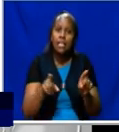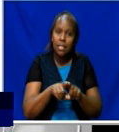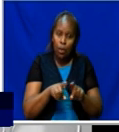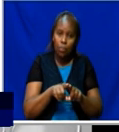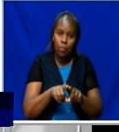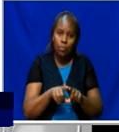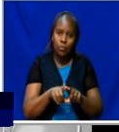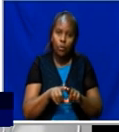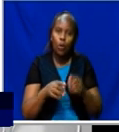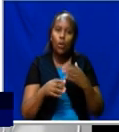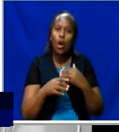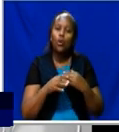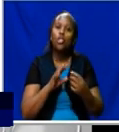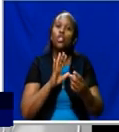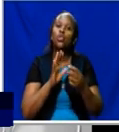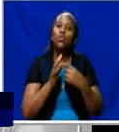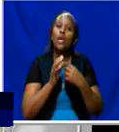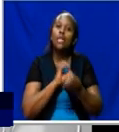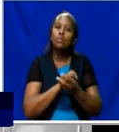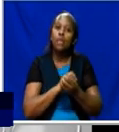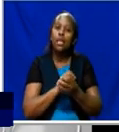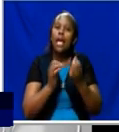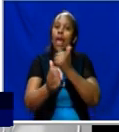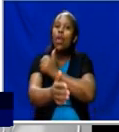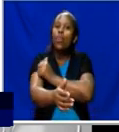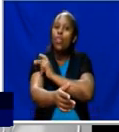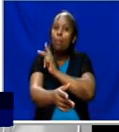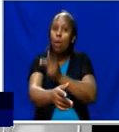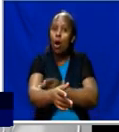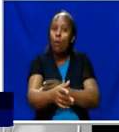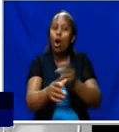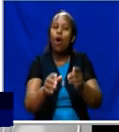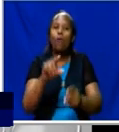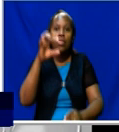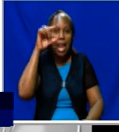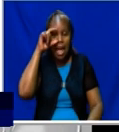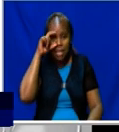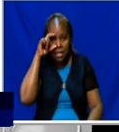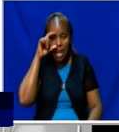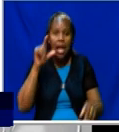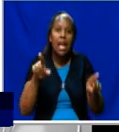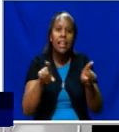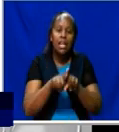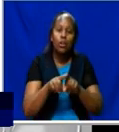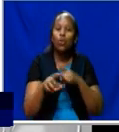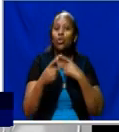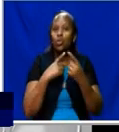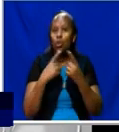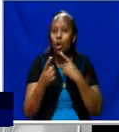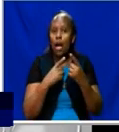to define the power of the lens, and we are also going to talk